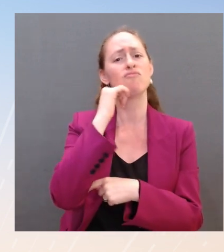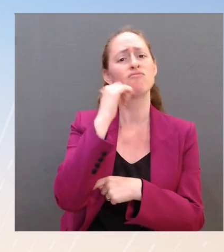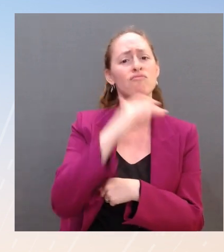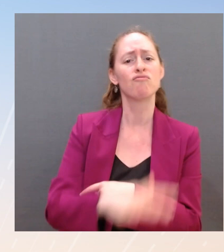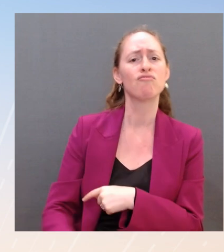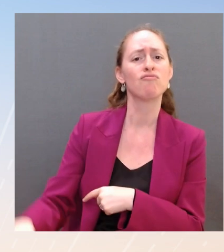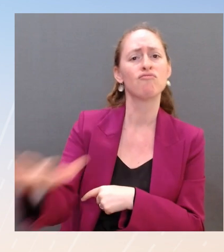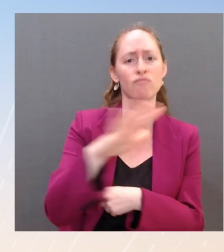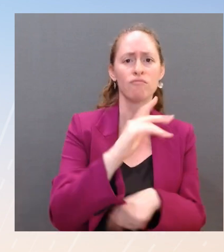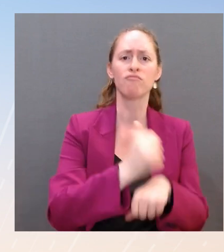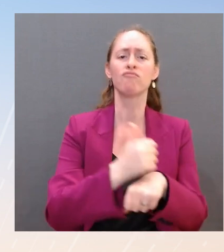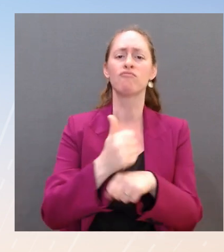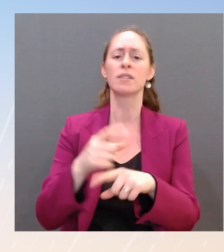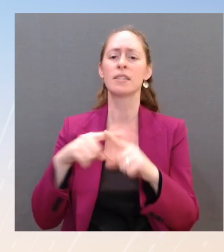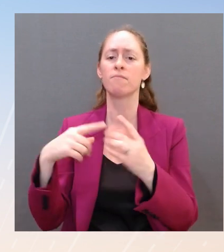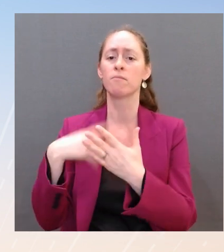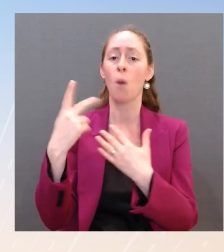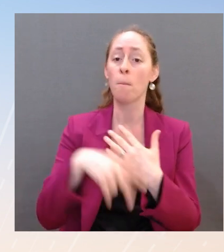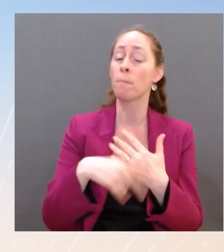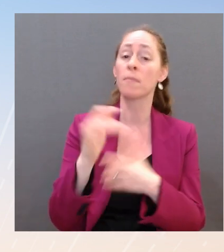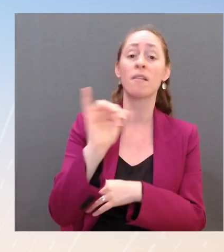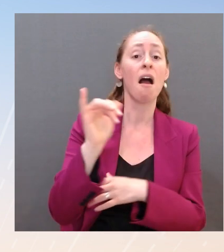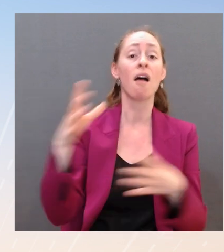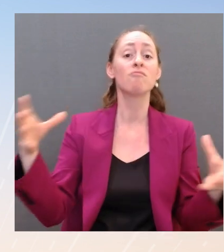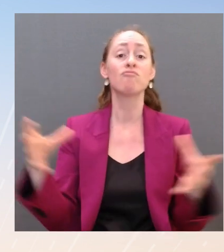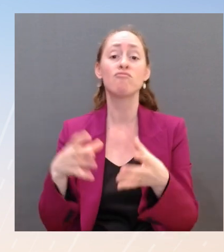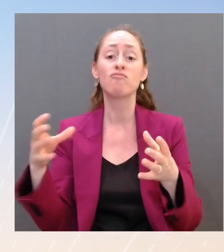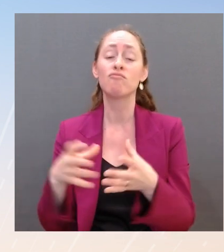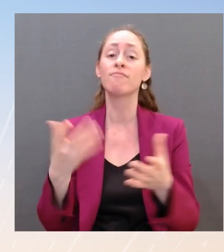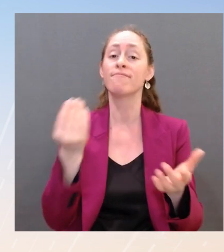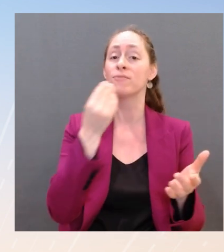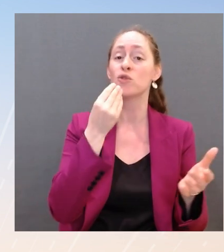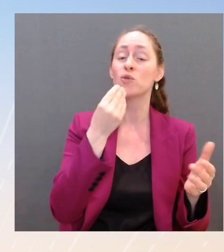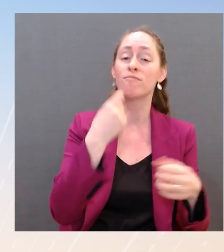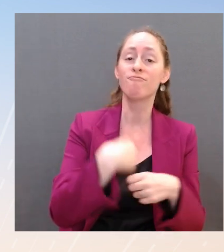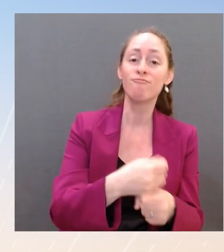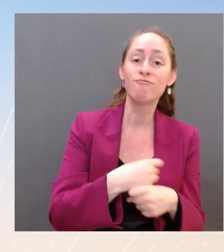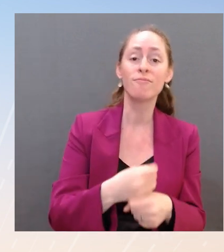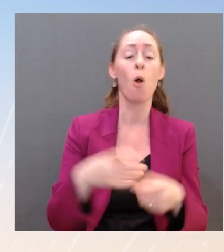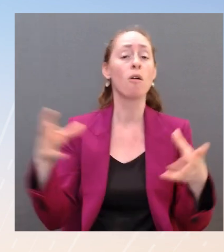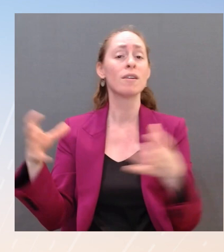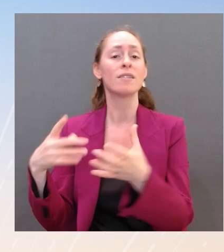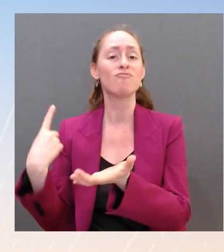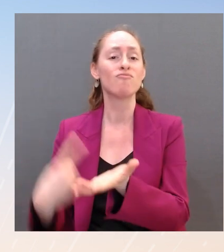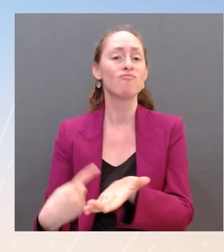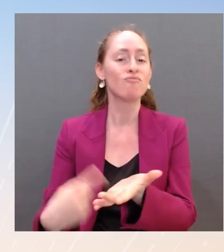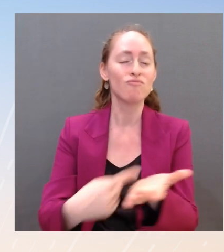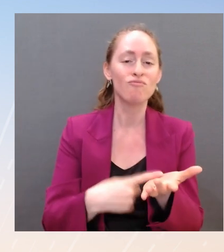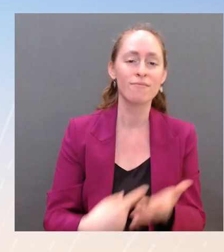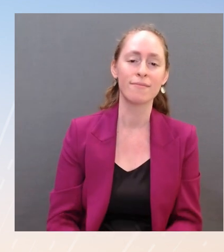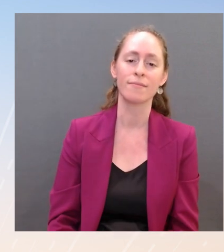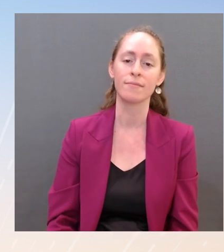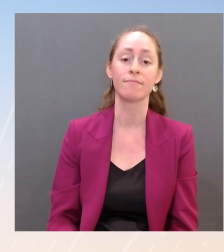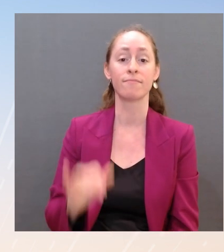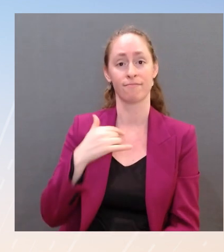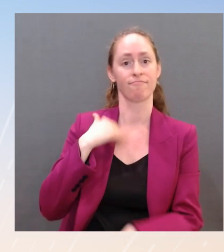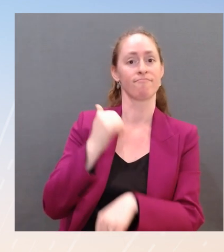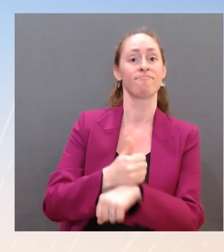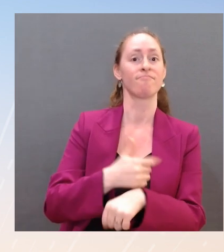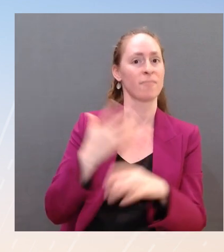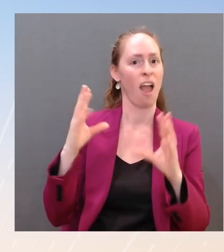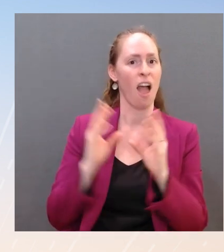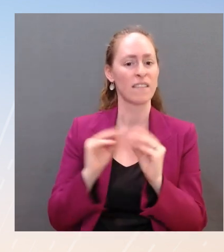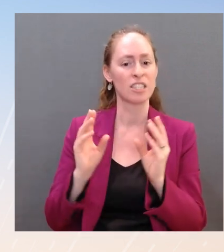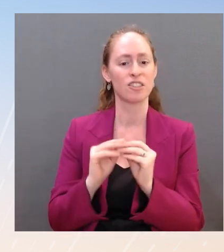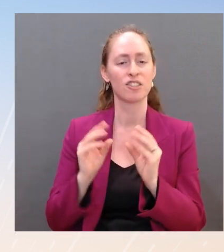mental health. Me and one of my really close friends founded the Youth Latinx Leadership Conference. I speak at my grandparents' Asian